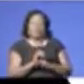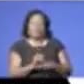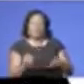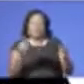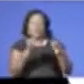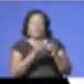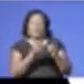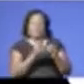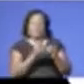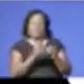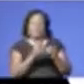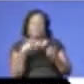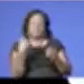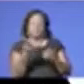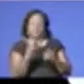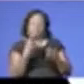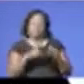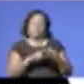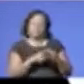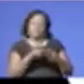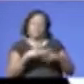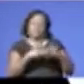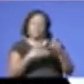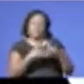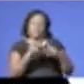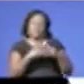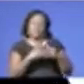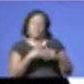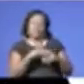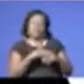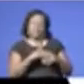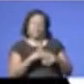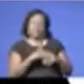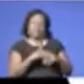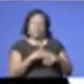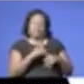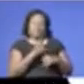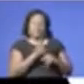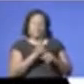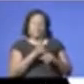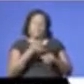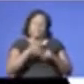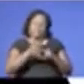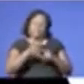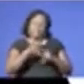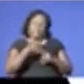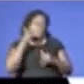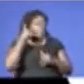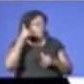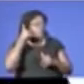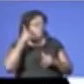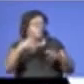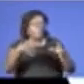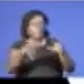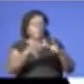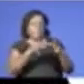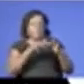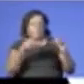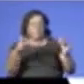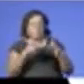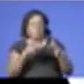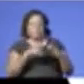Additionally, they've also begun building a redundant subsea fiber between the Keys and Abaco, Green Turtle Key, Manawar Key,